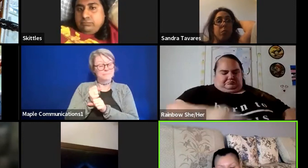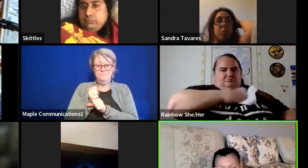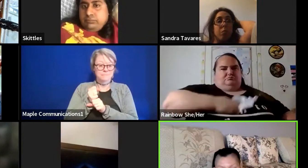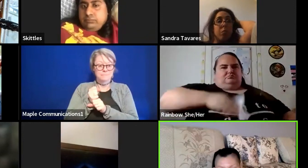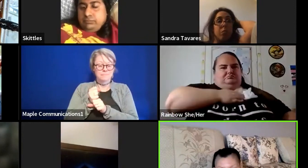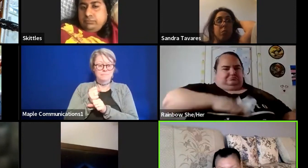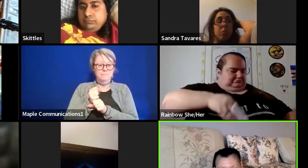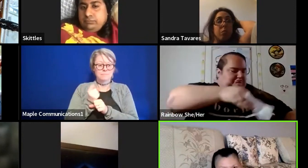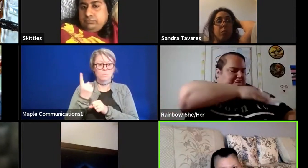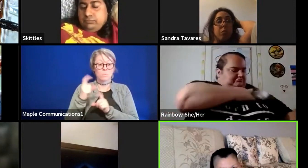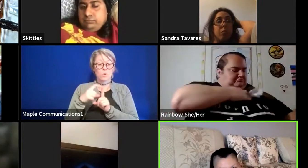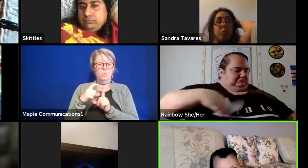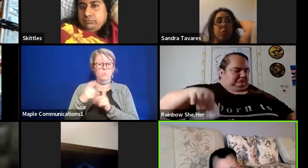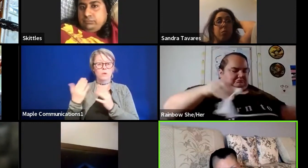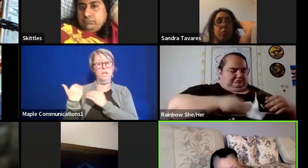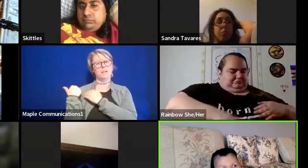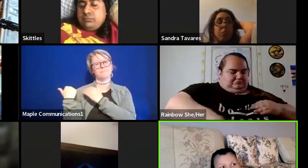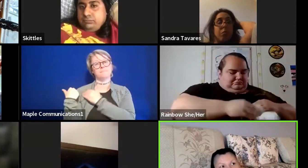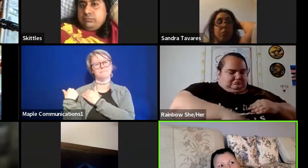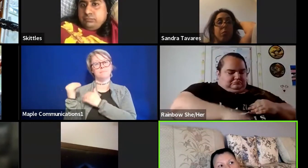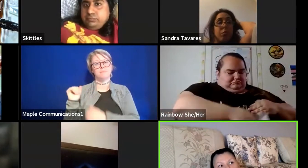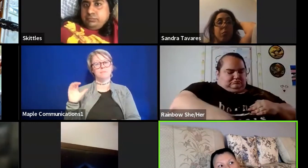One word that come to mind is accountability.